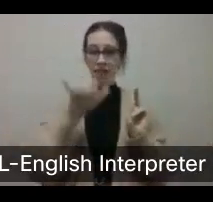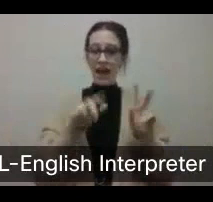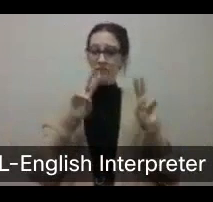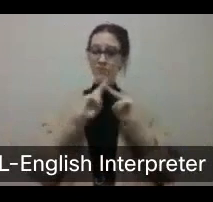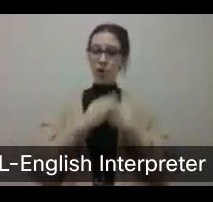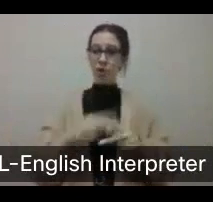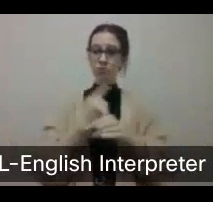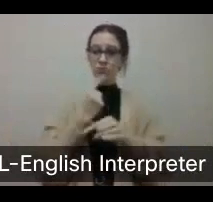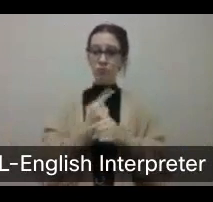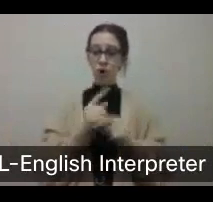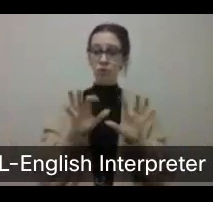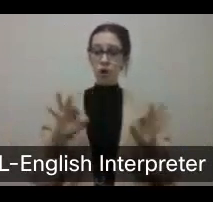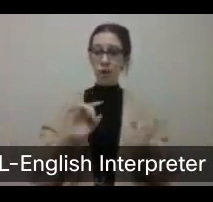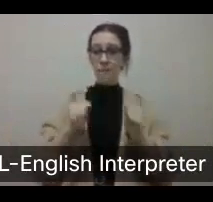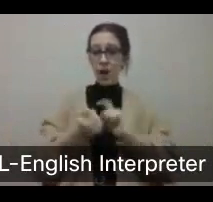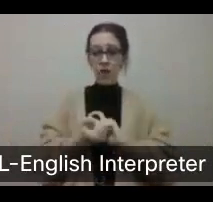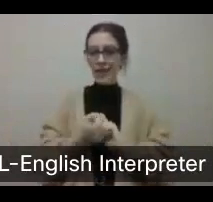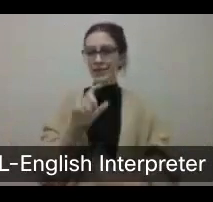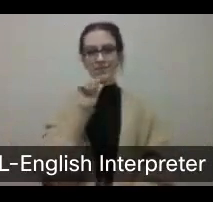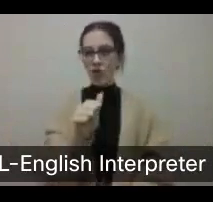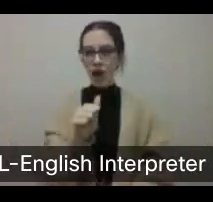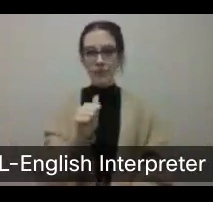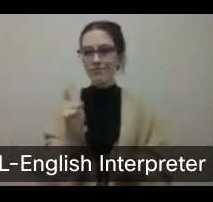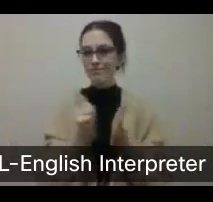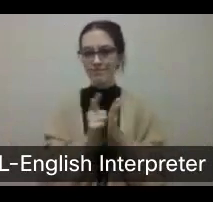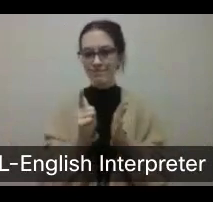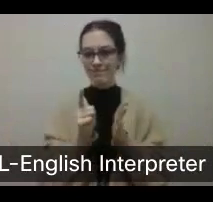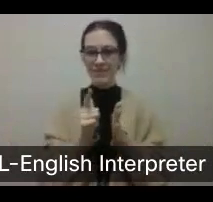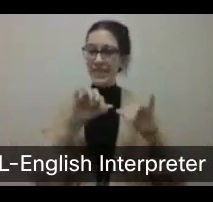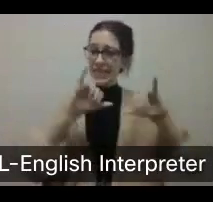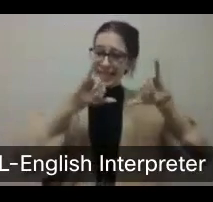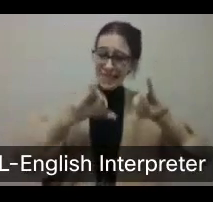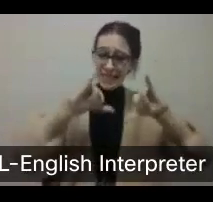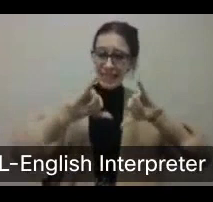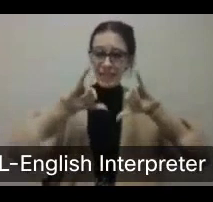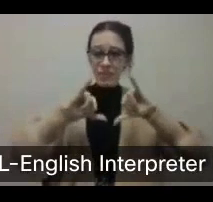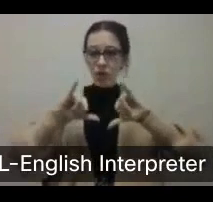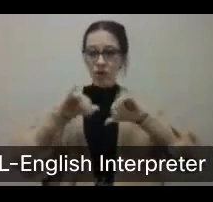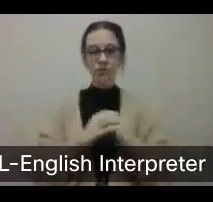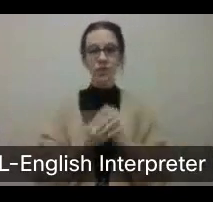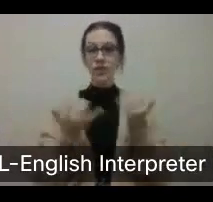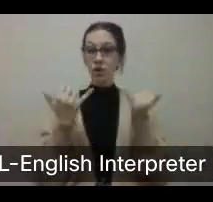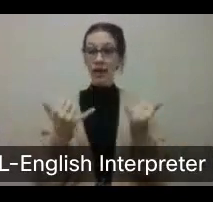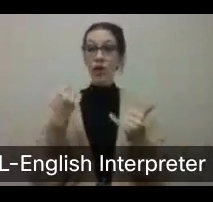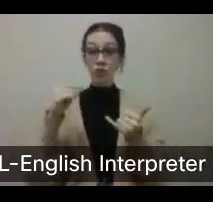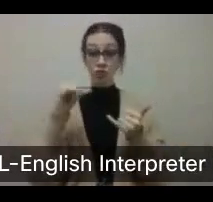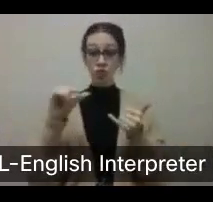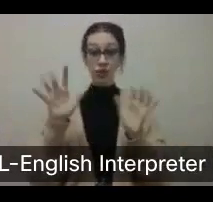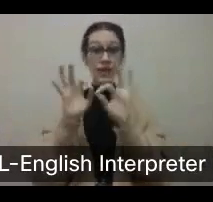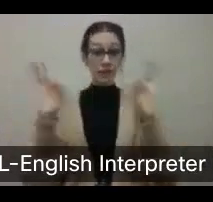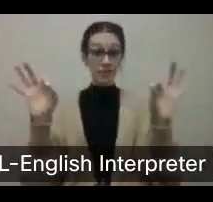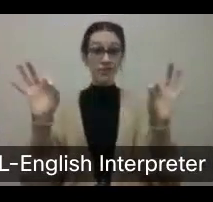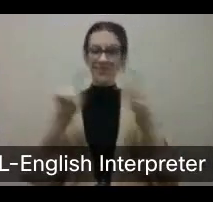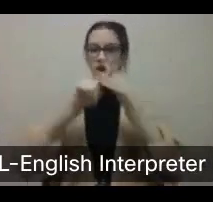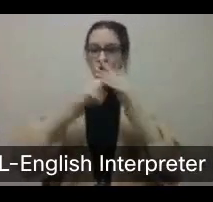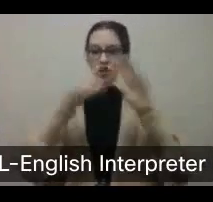text. If you look at the next section, in the green on the original text, it says, and